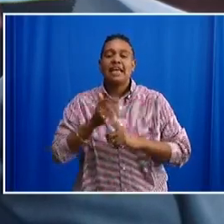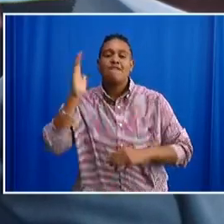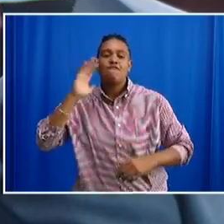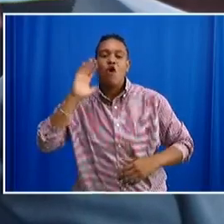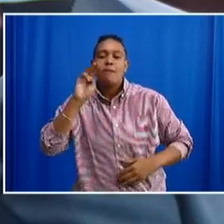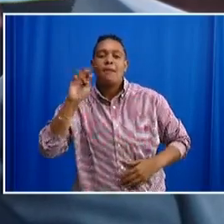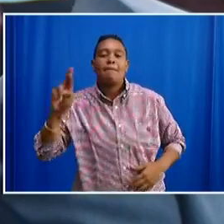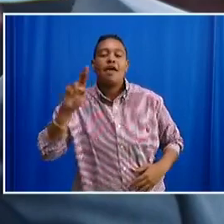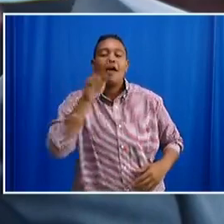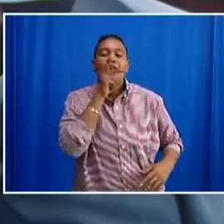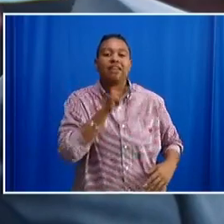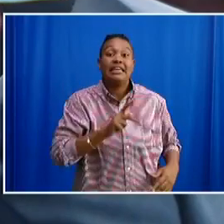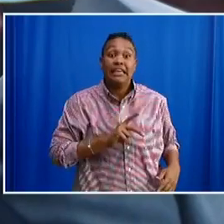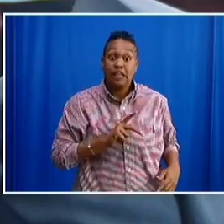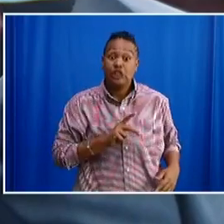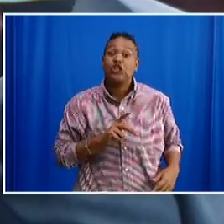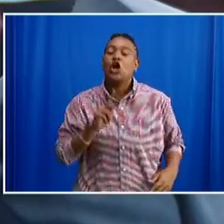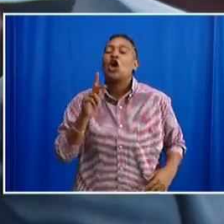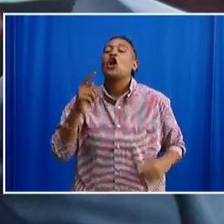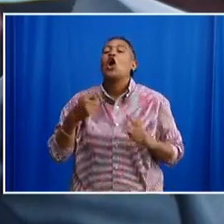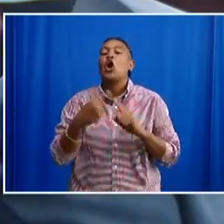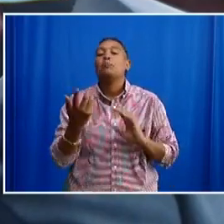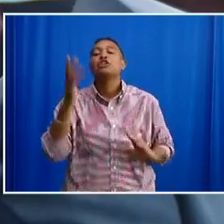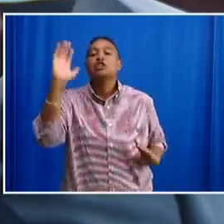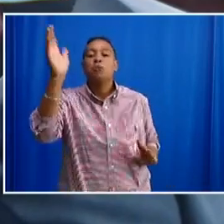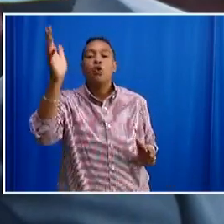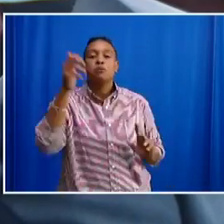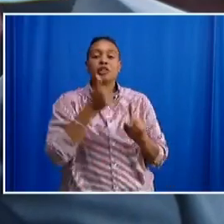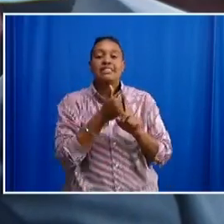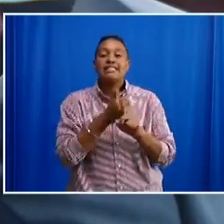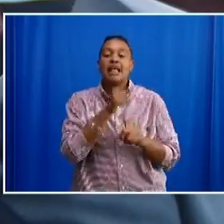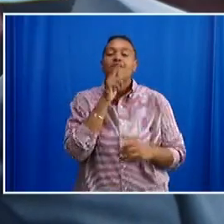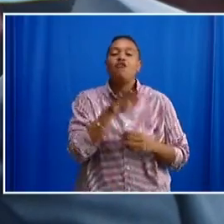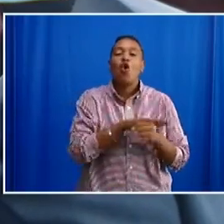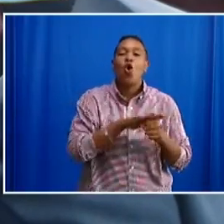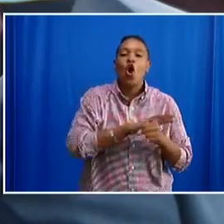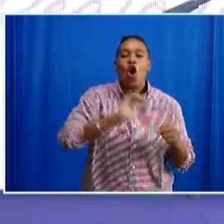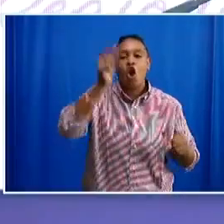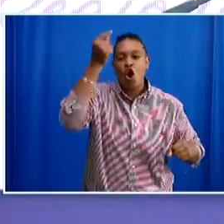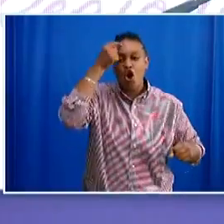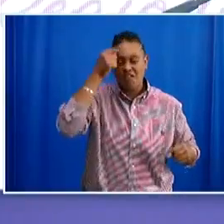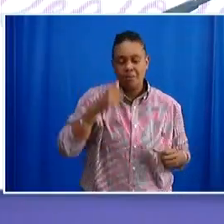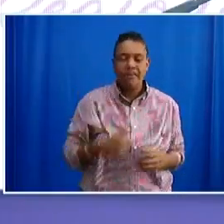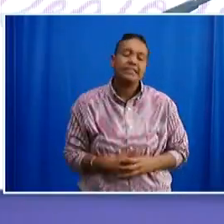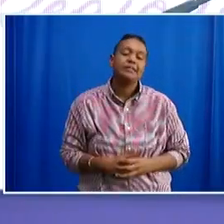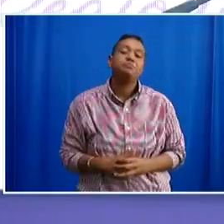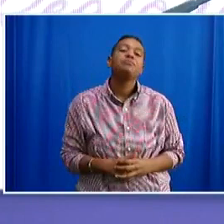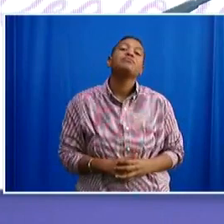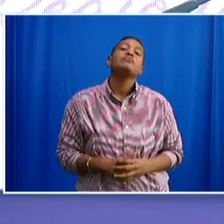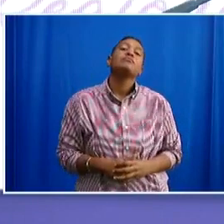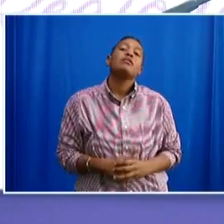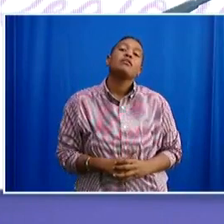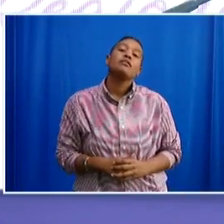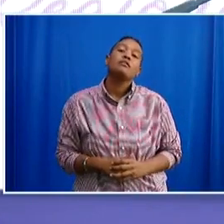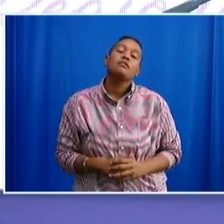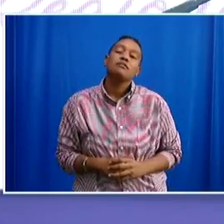of Kingston and the opposition spokesperson on local government.